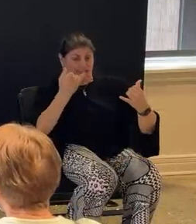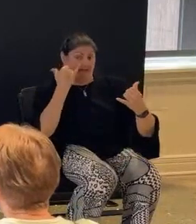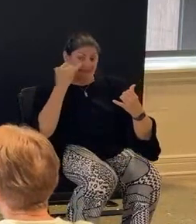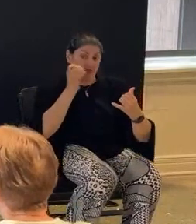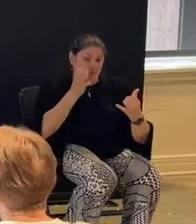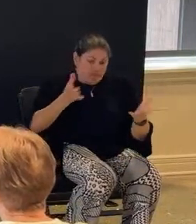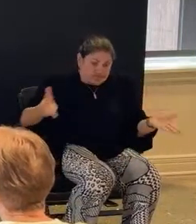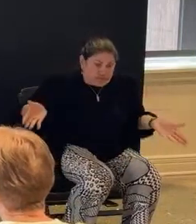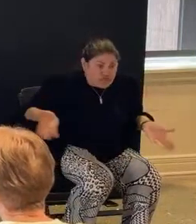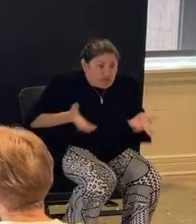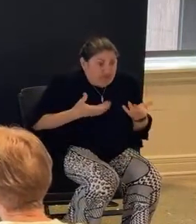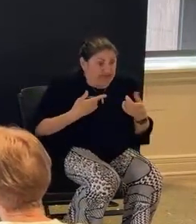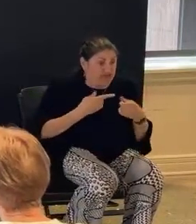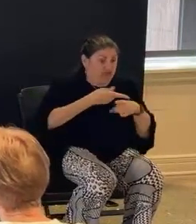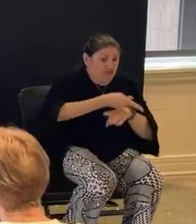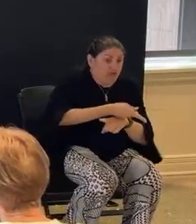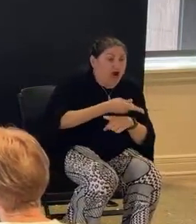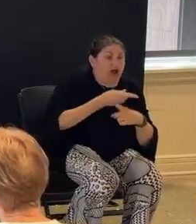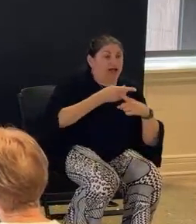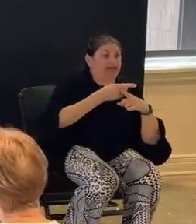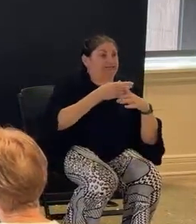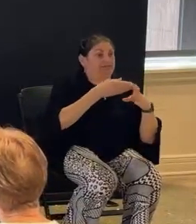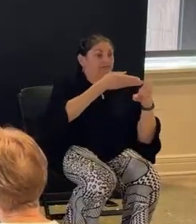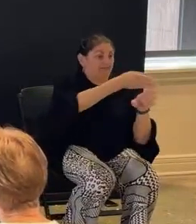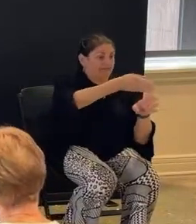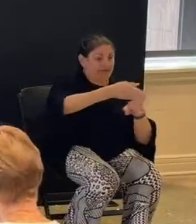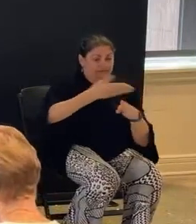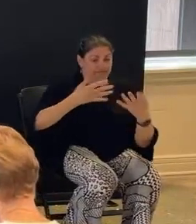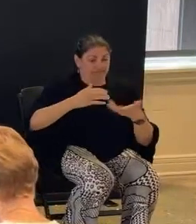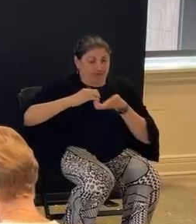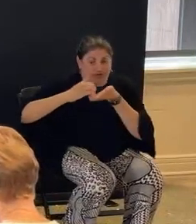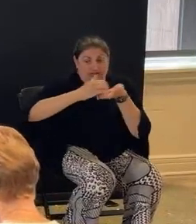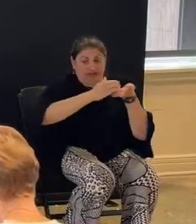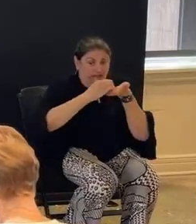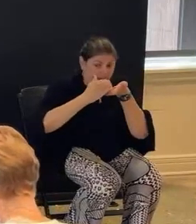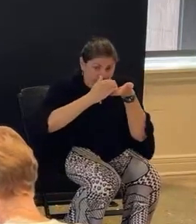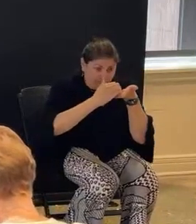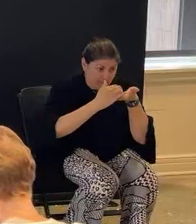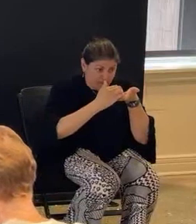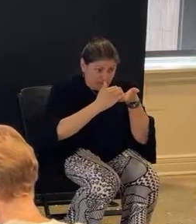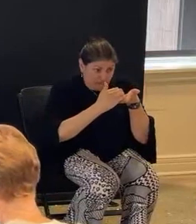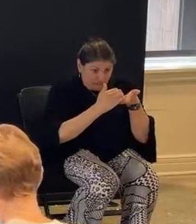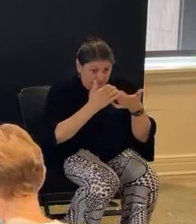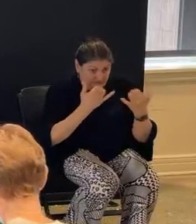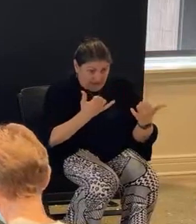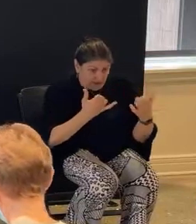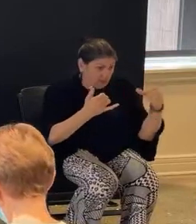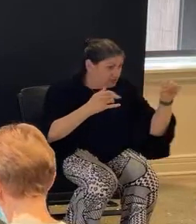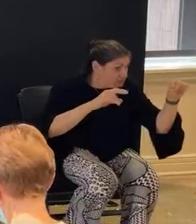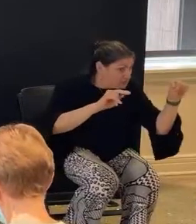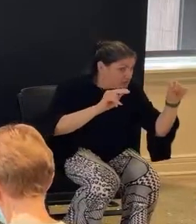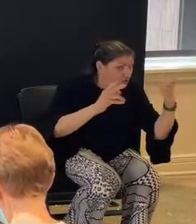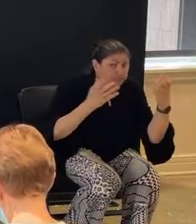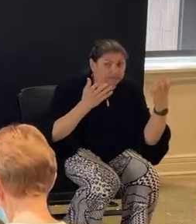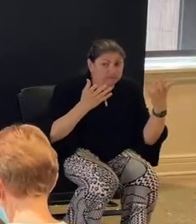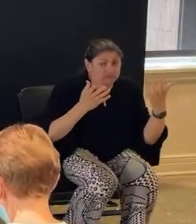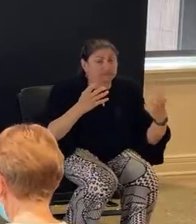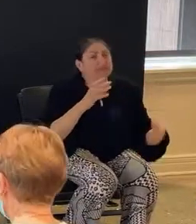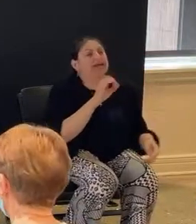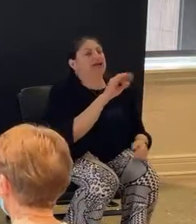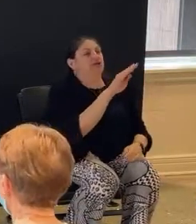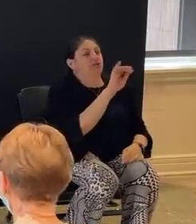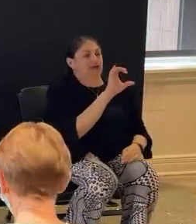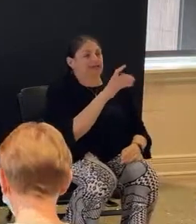that kind of cross-discipline collaboration or not. No, Eric, I'll go. Take my tennis